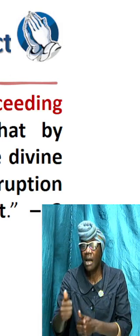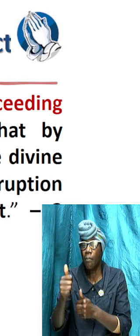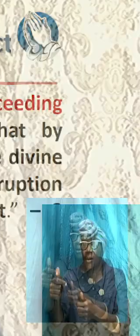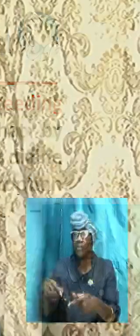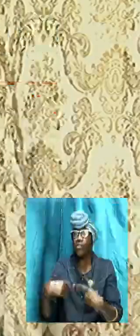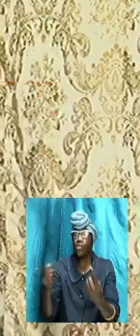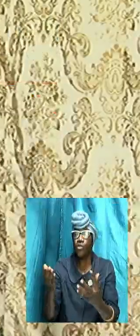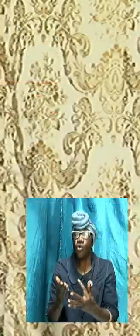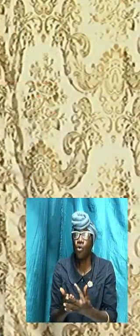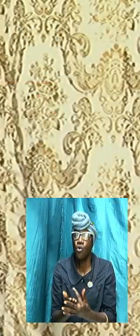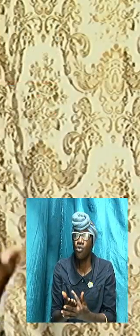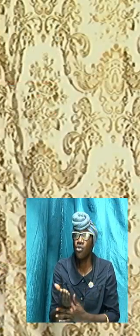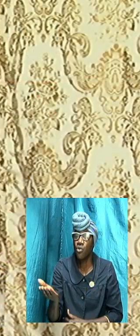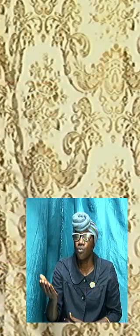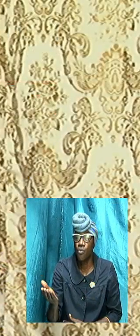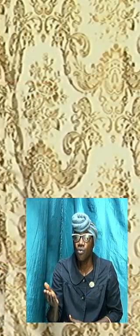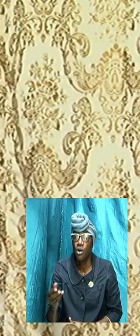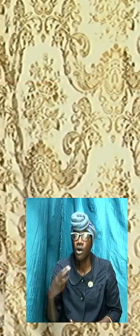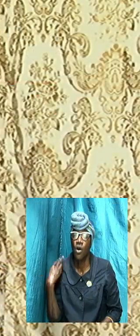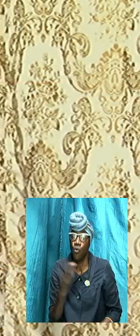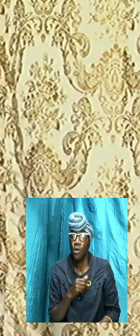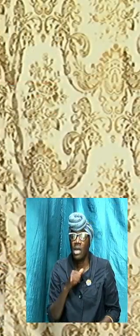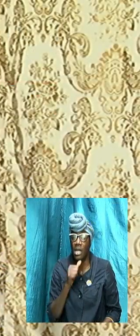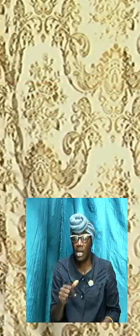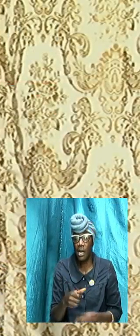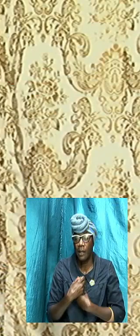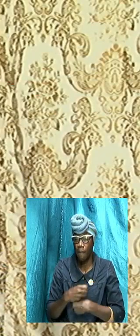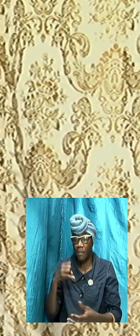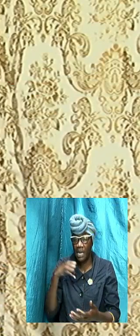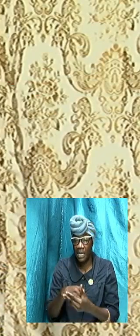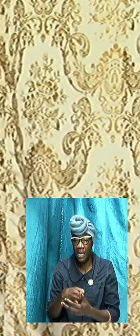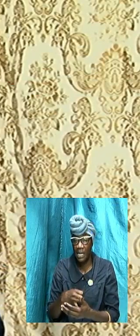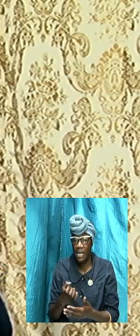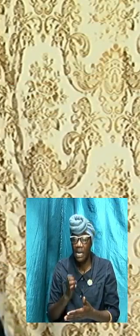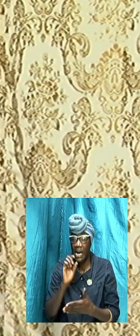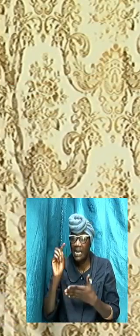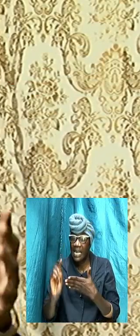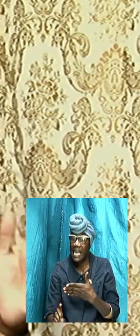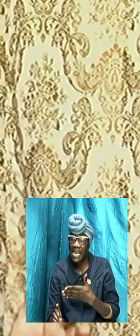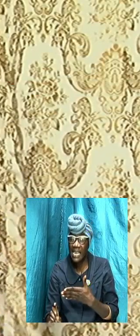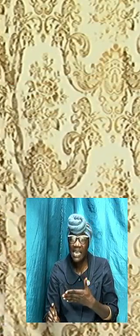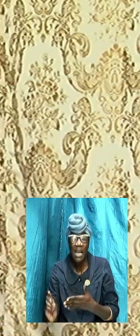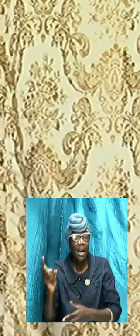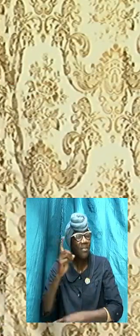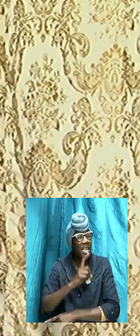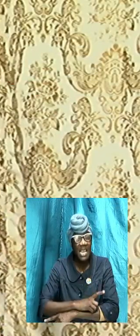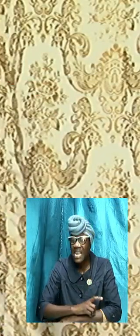not have made it. Because at the end of the day, they went through a lot